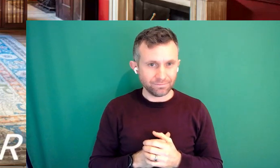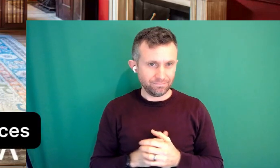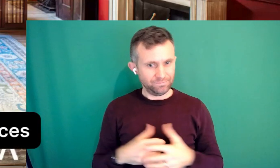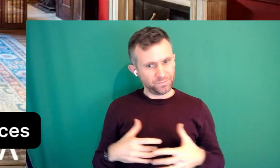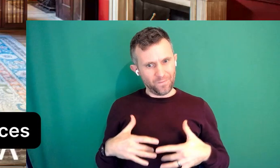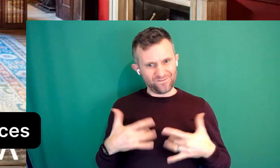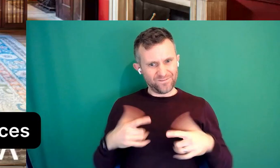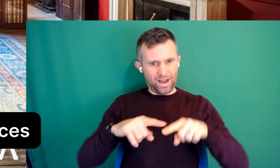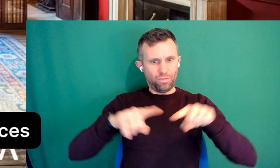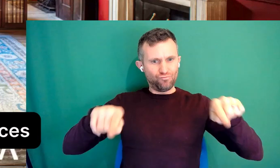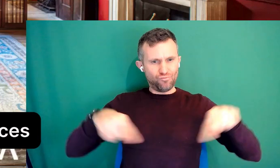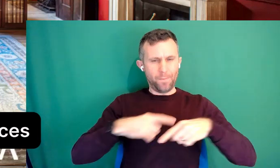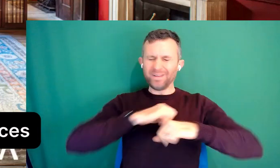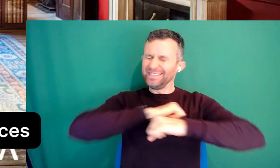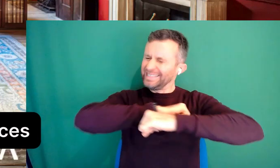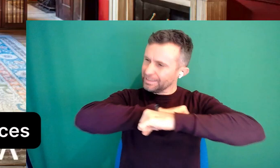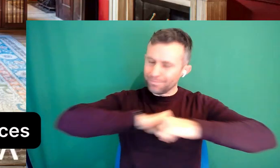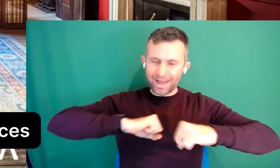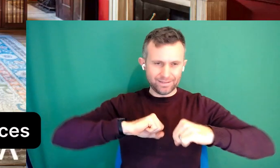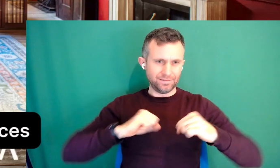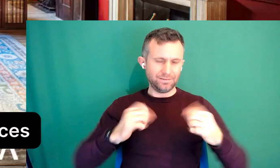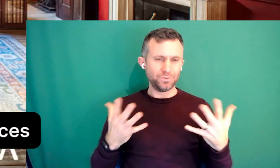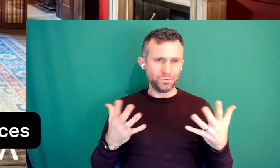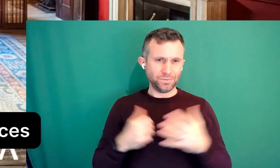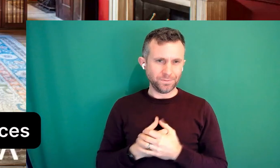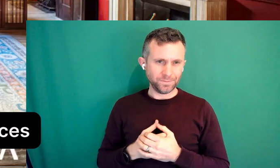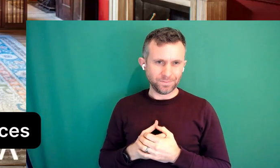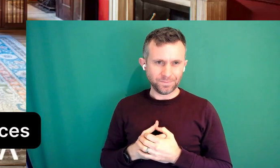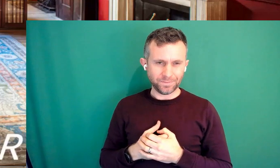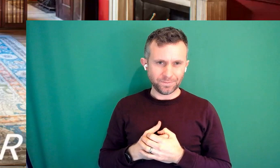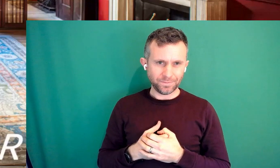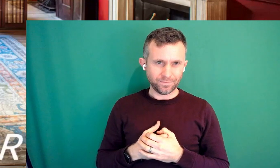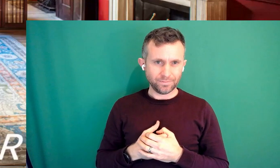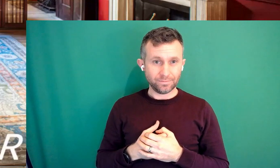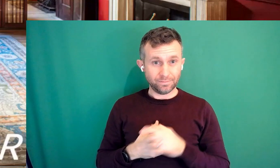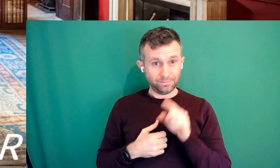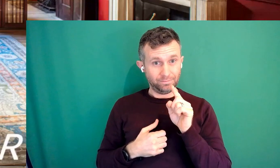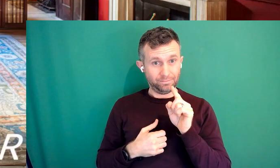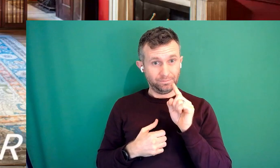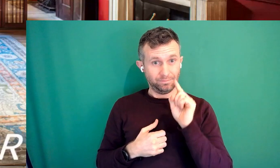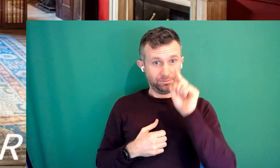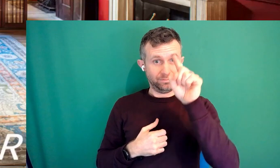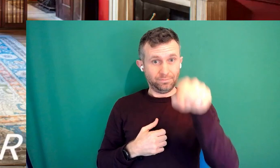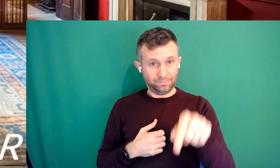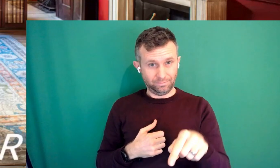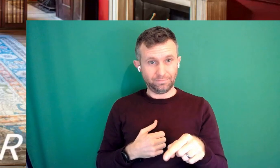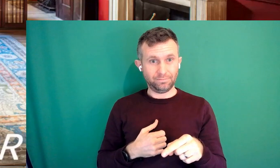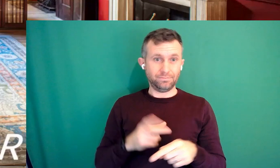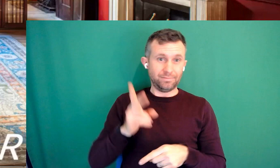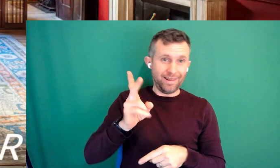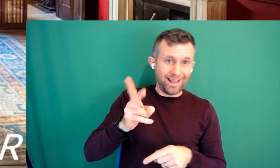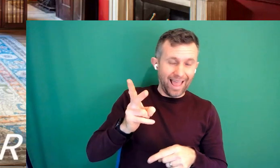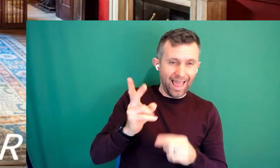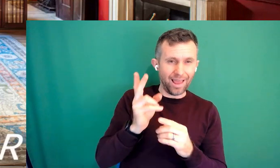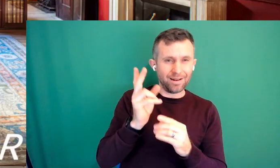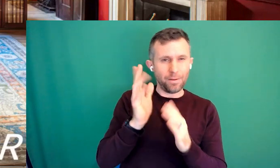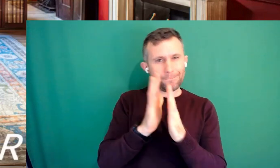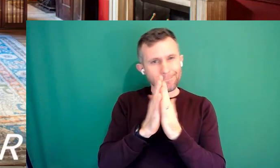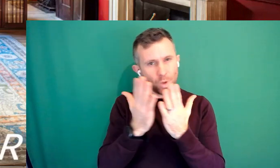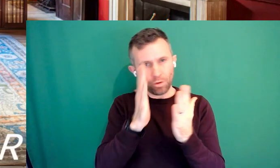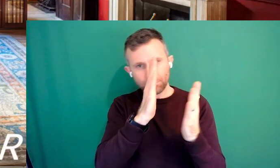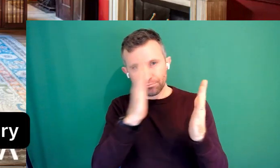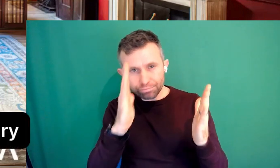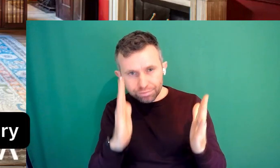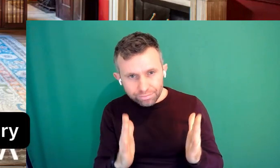a style of curating typically to early museum practices. On the far left and right are two tall